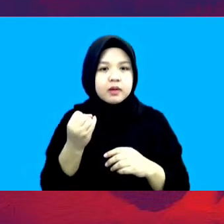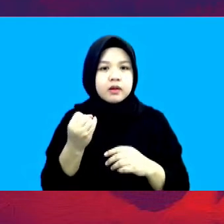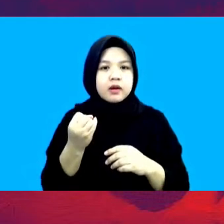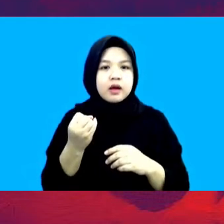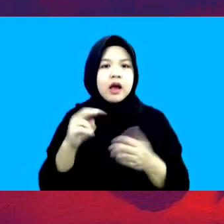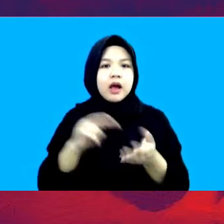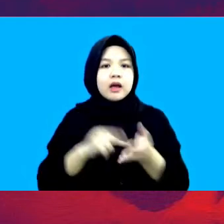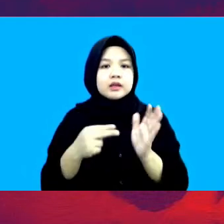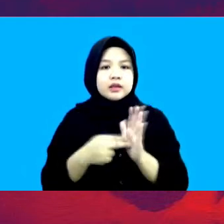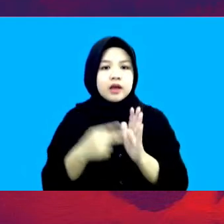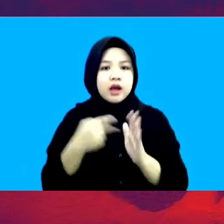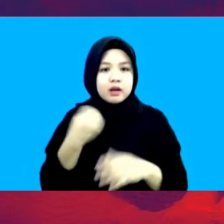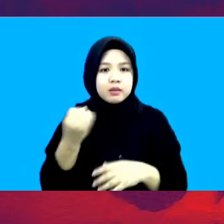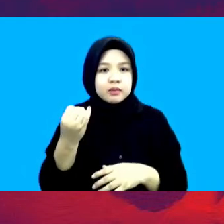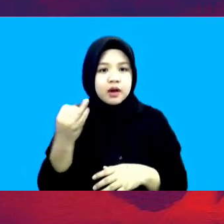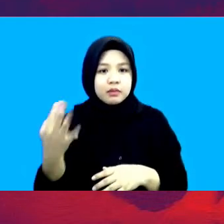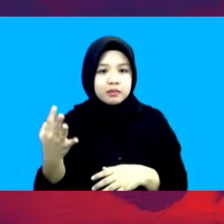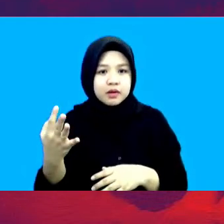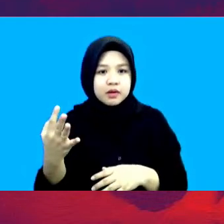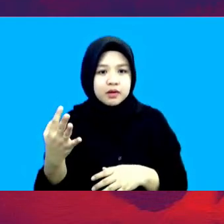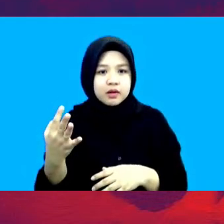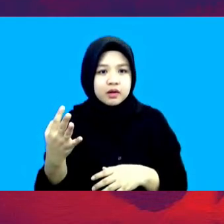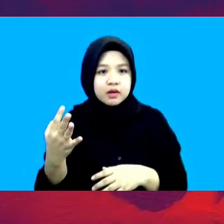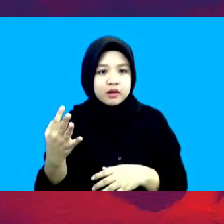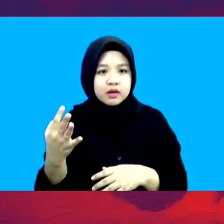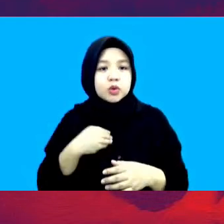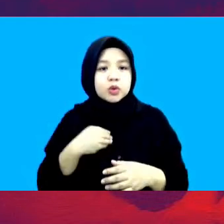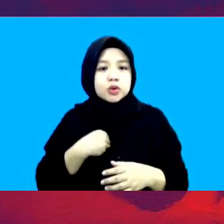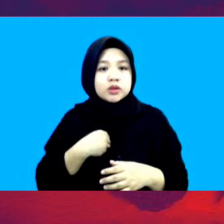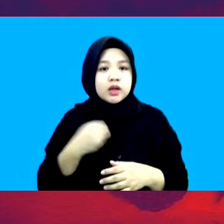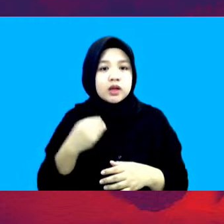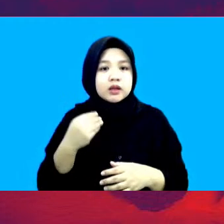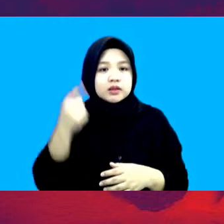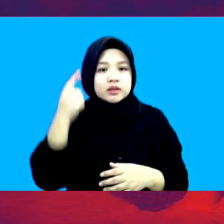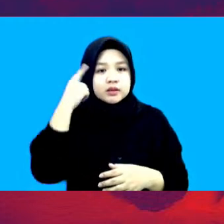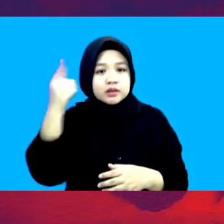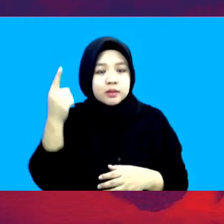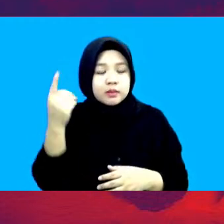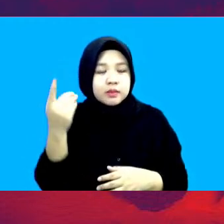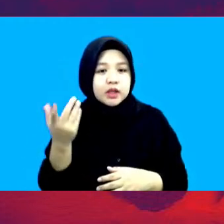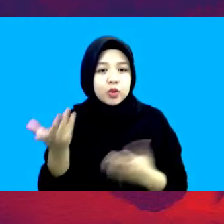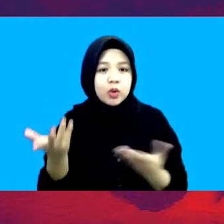simple as the poverty gap and, in fact, the FGT measures.